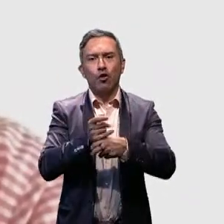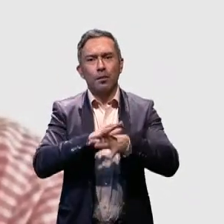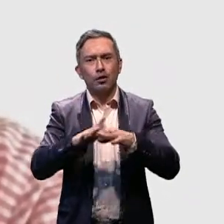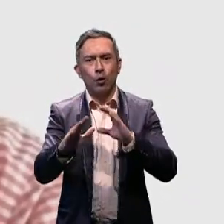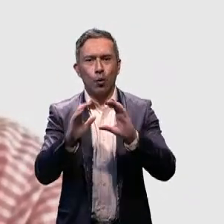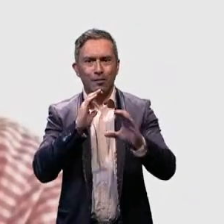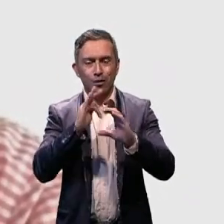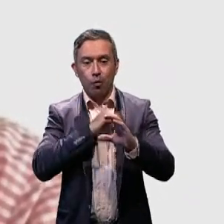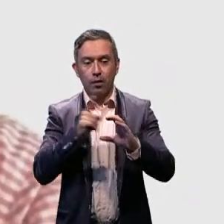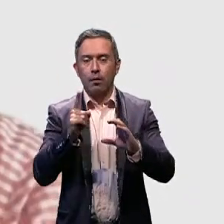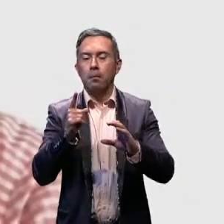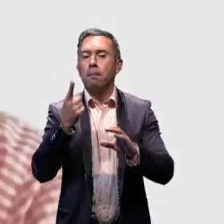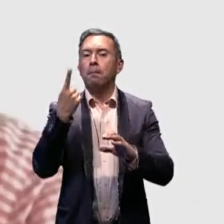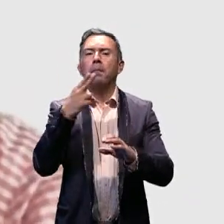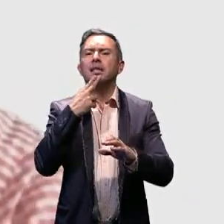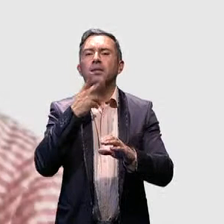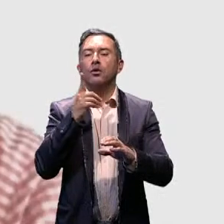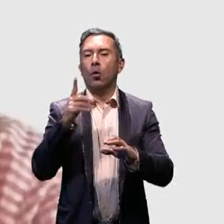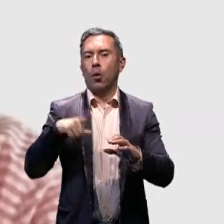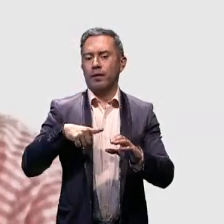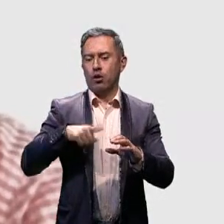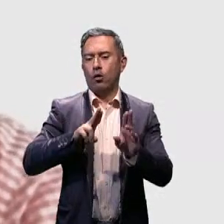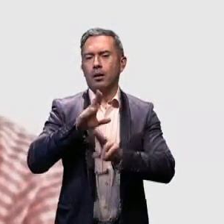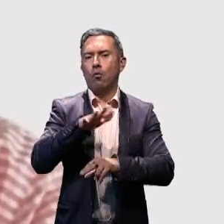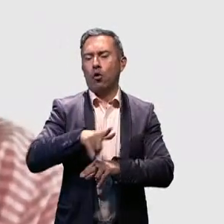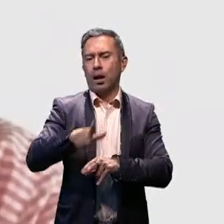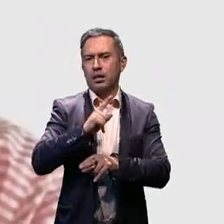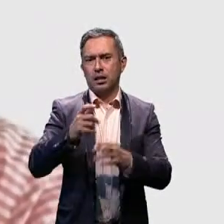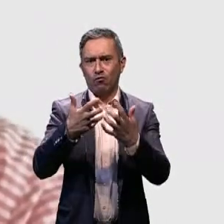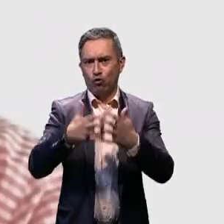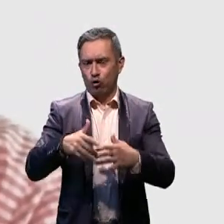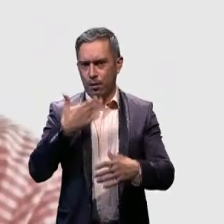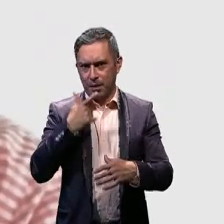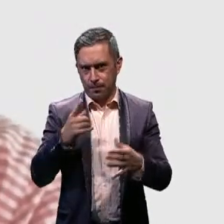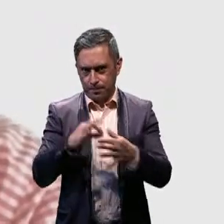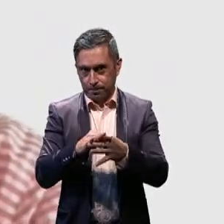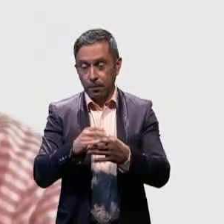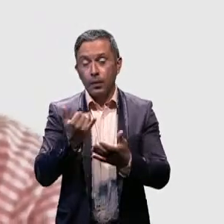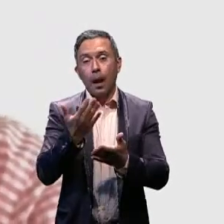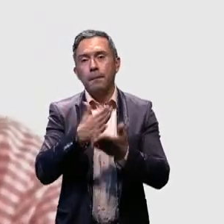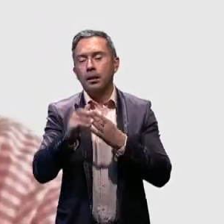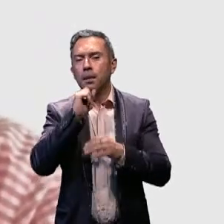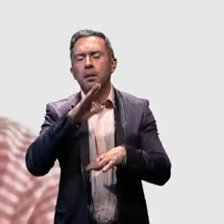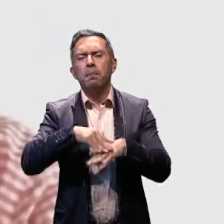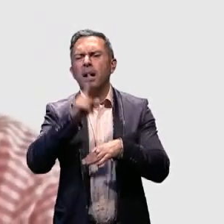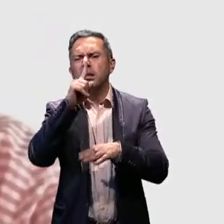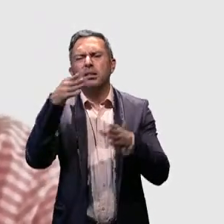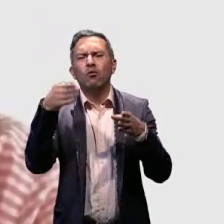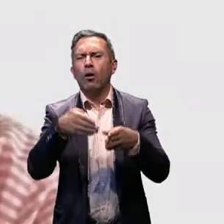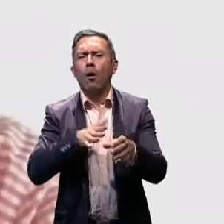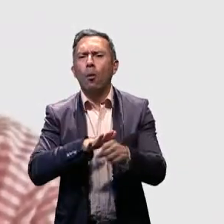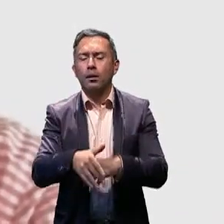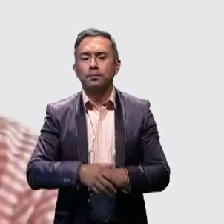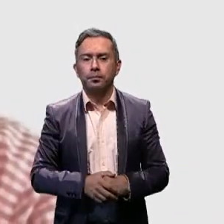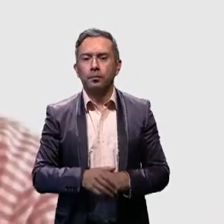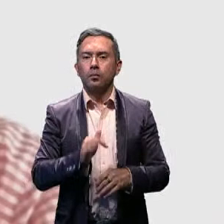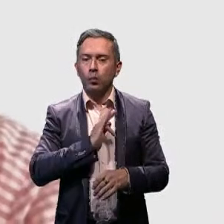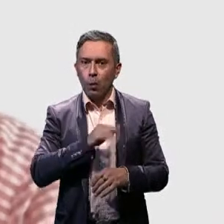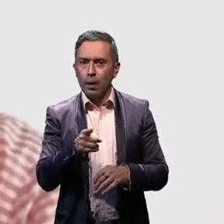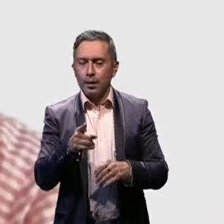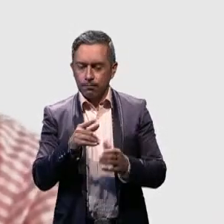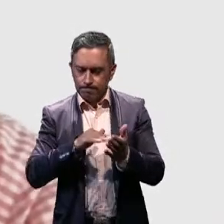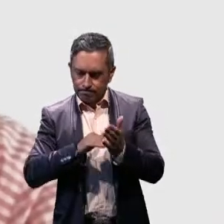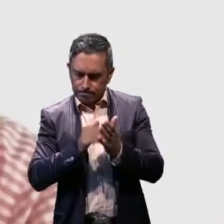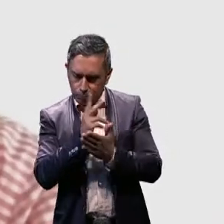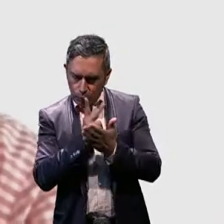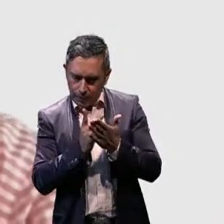and capacities to improve the operation of our democracies. And of course, we are specifically focusing on